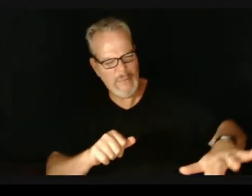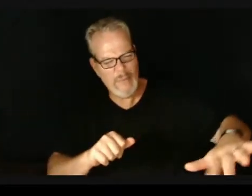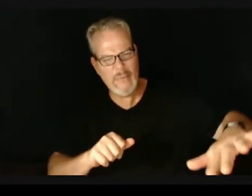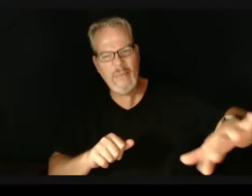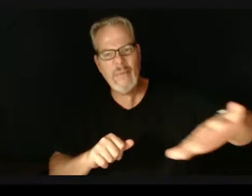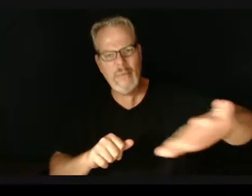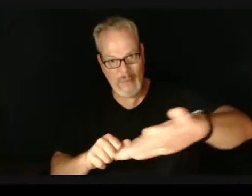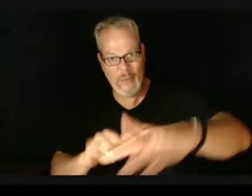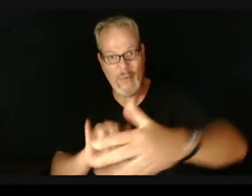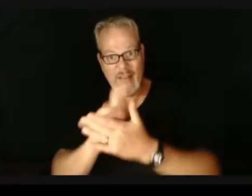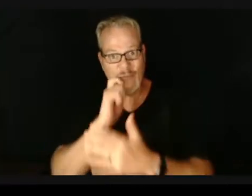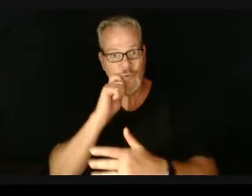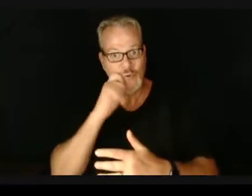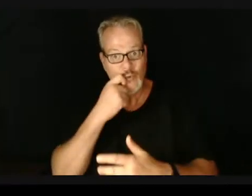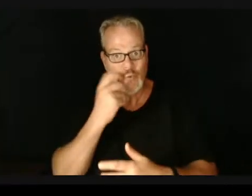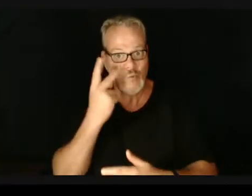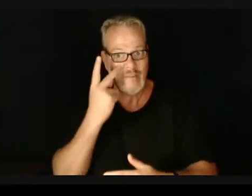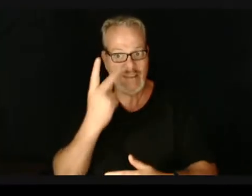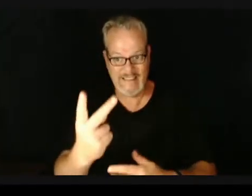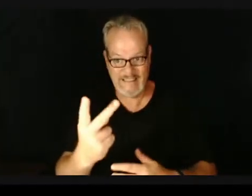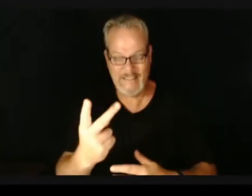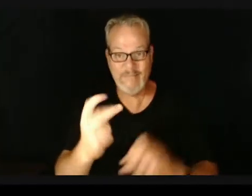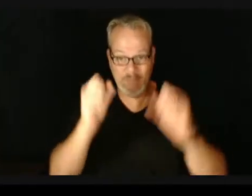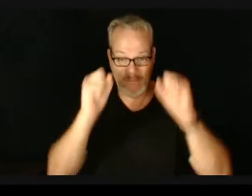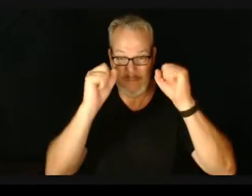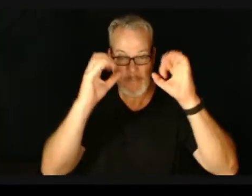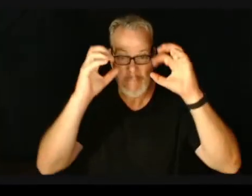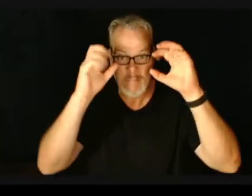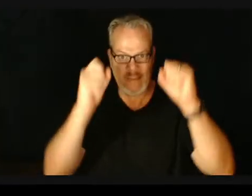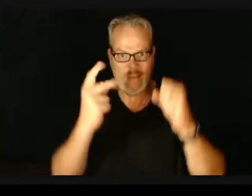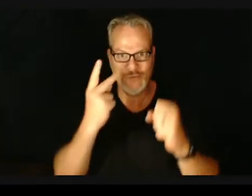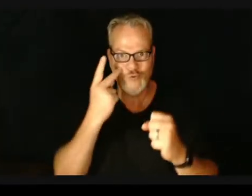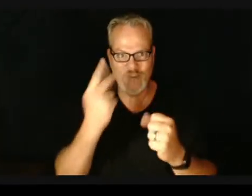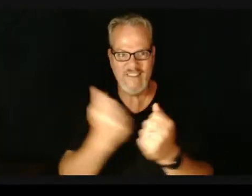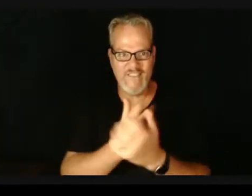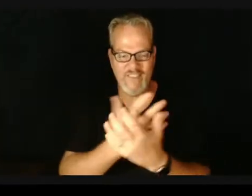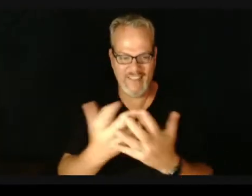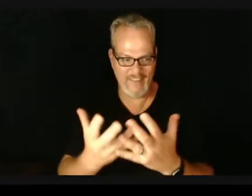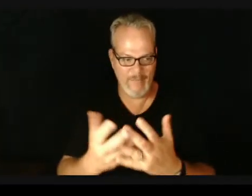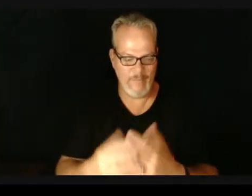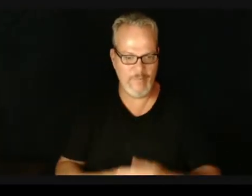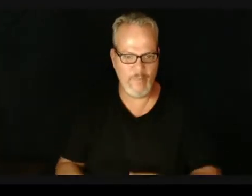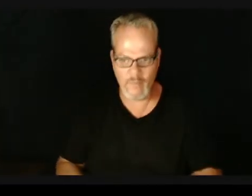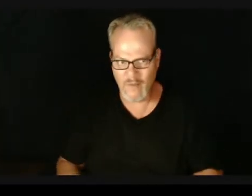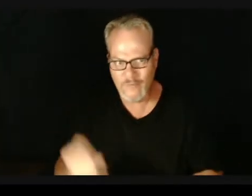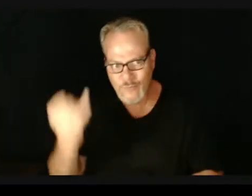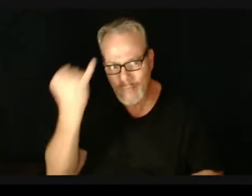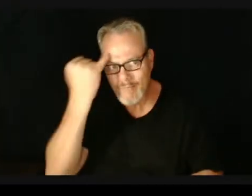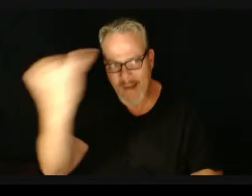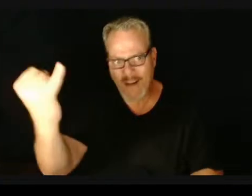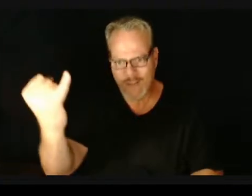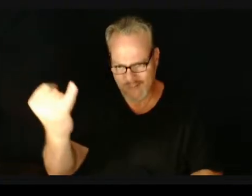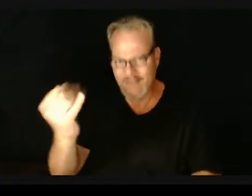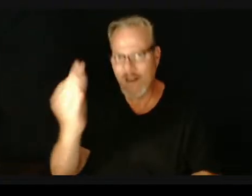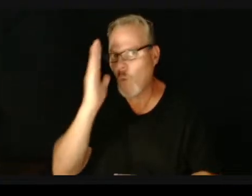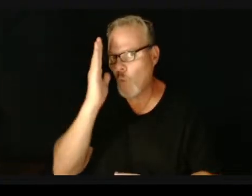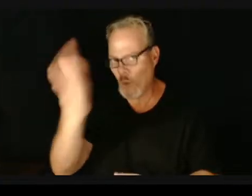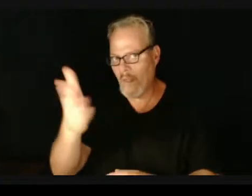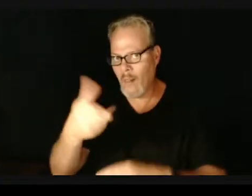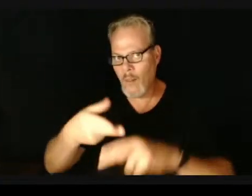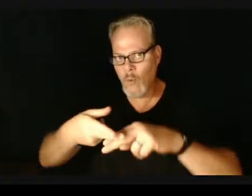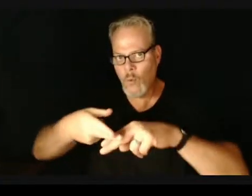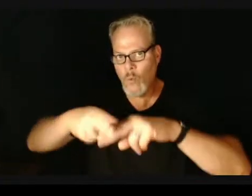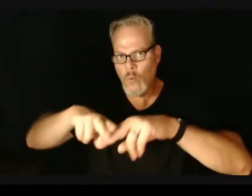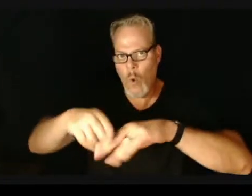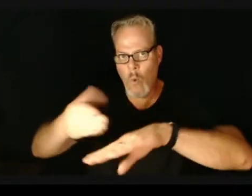seeing. Right, so pretty fascinating to see all that also. And yeah, I imagine that the cone likely will grow over